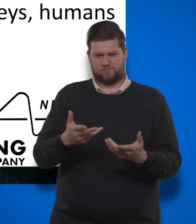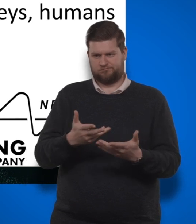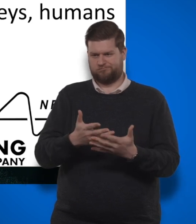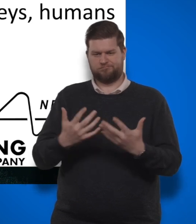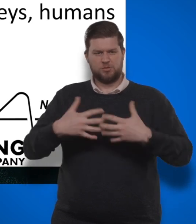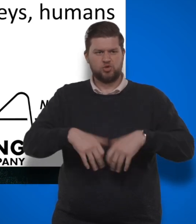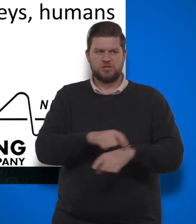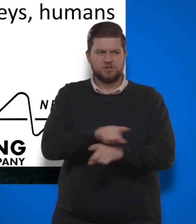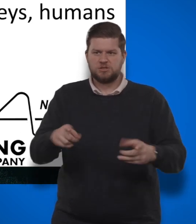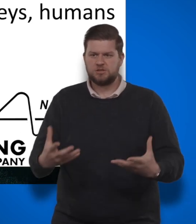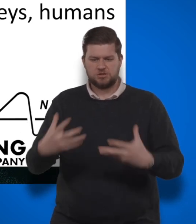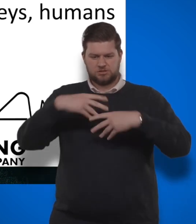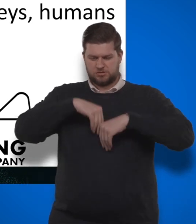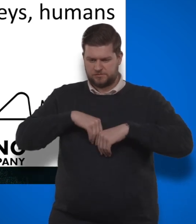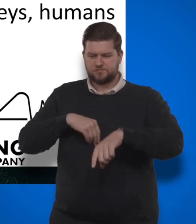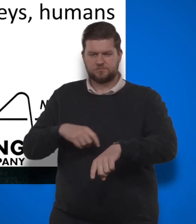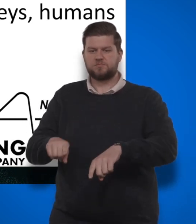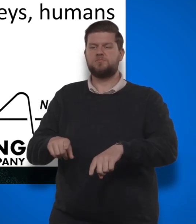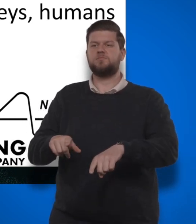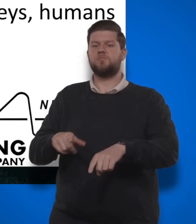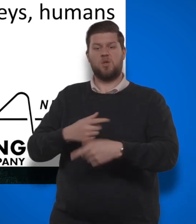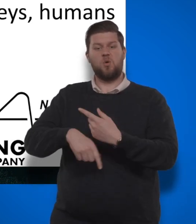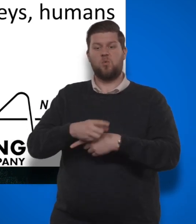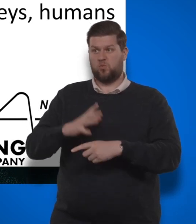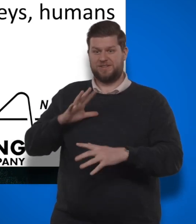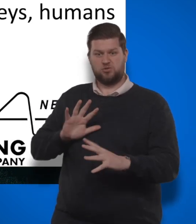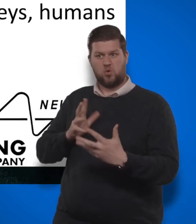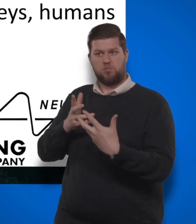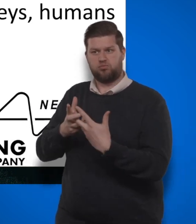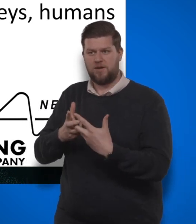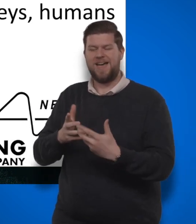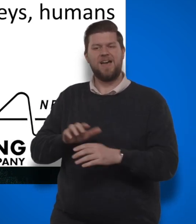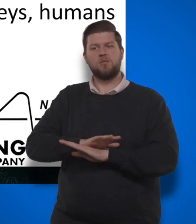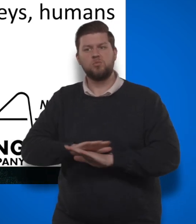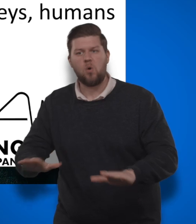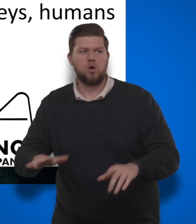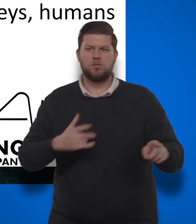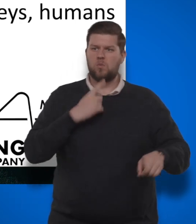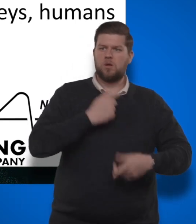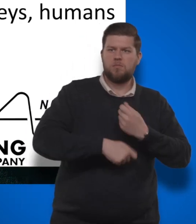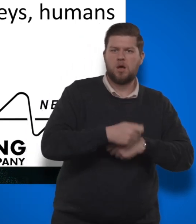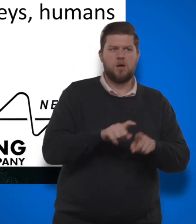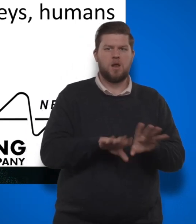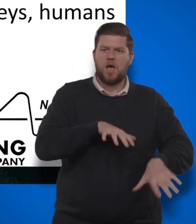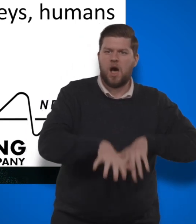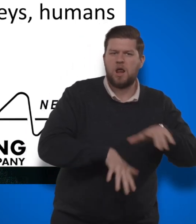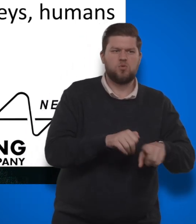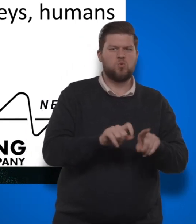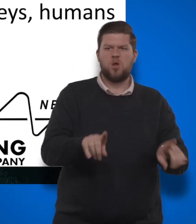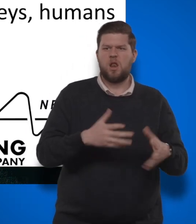cockroaches, and of the same kind of interest to the computers as a cockroach.